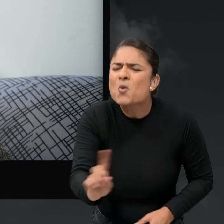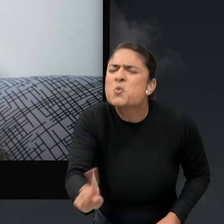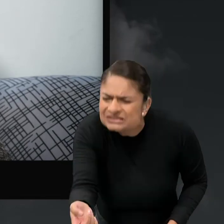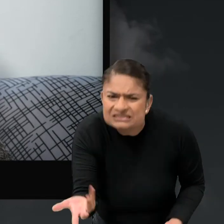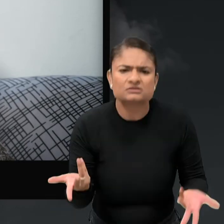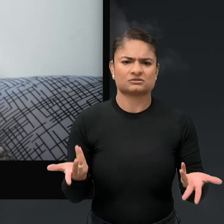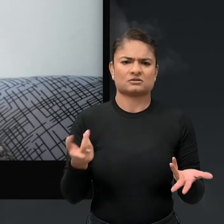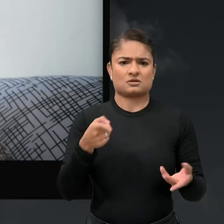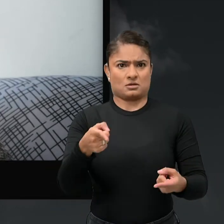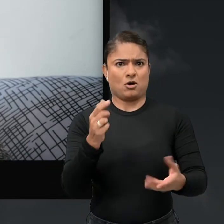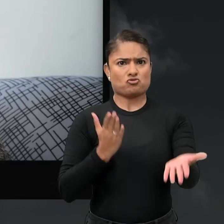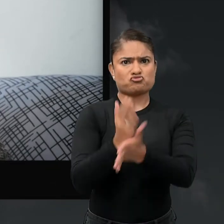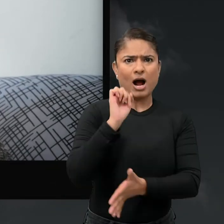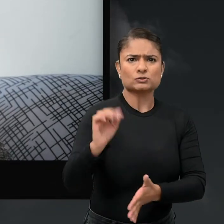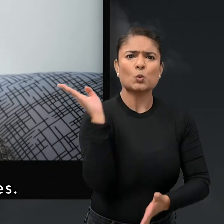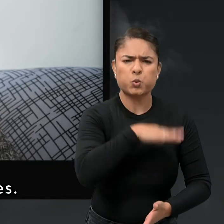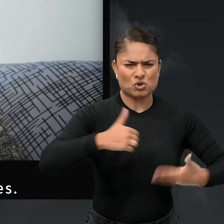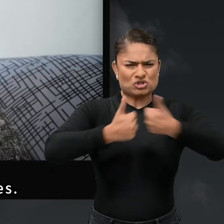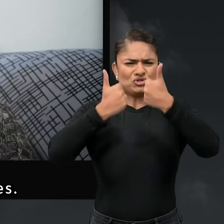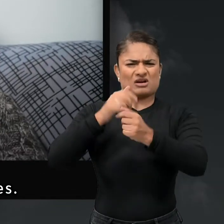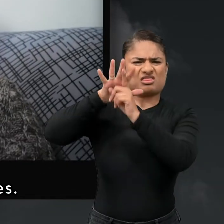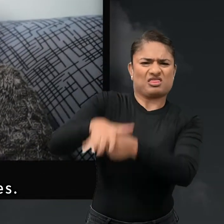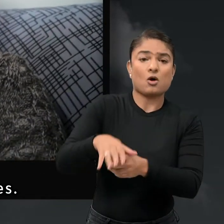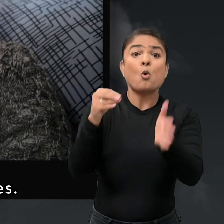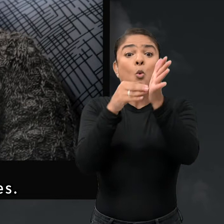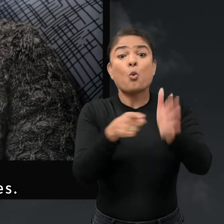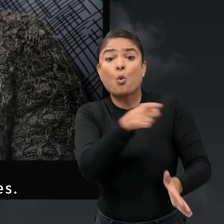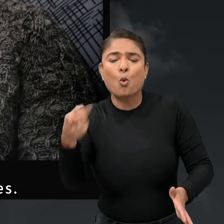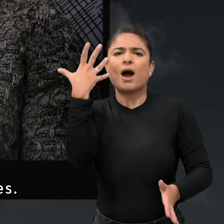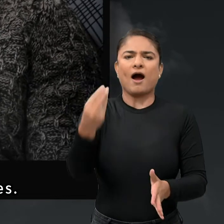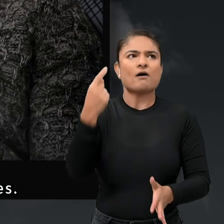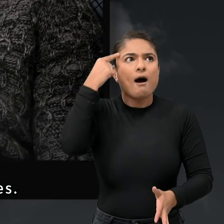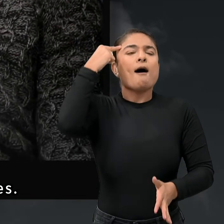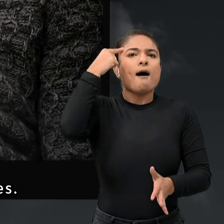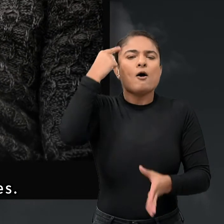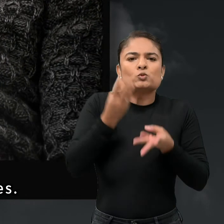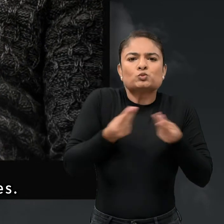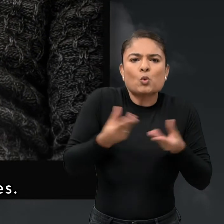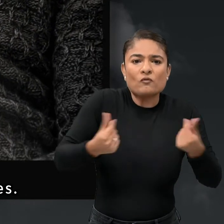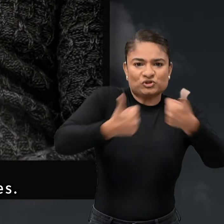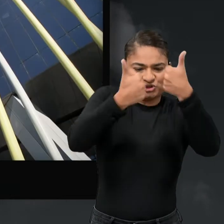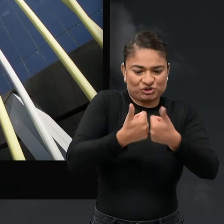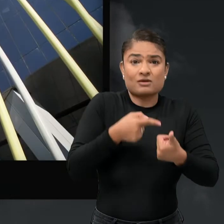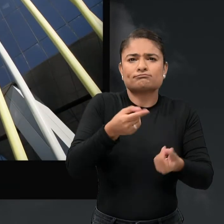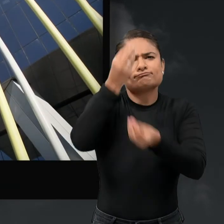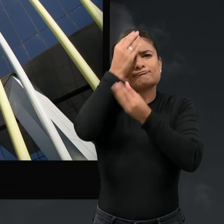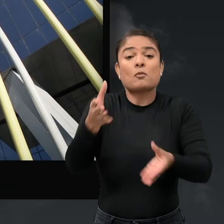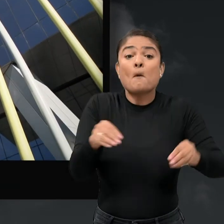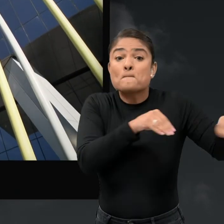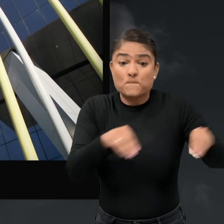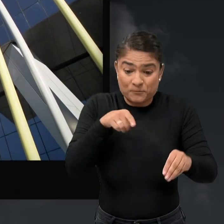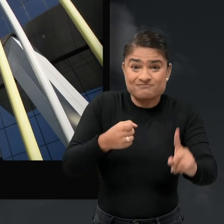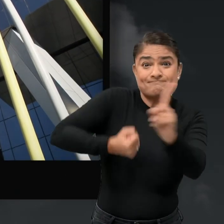what is it? What are the challenges right now? And you as the learners come up with the solutions to these challenges. What